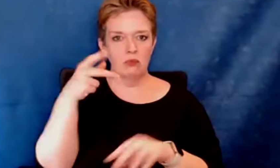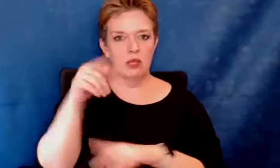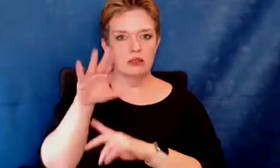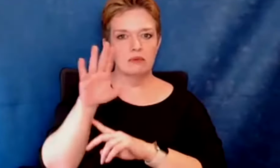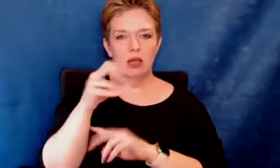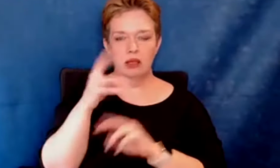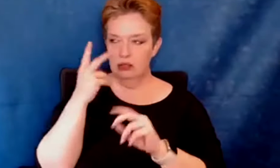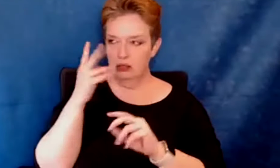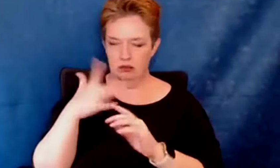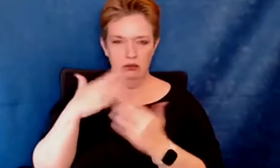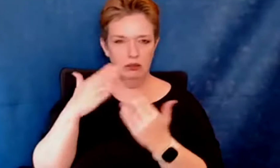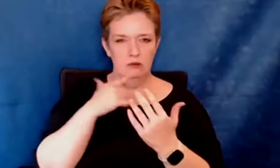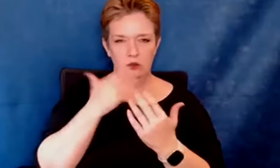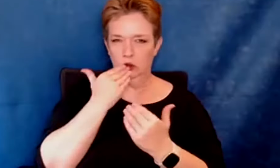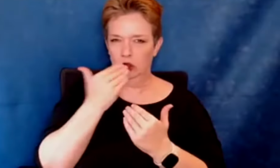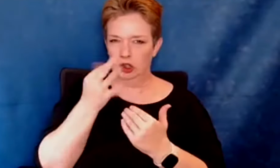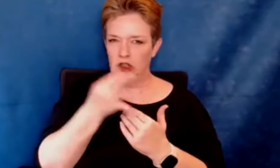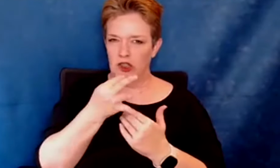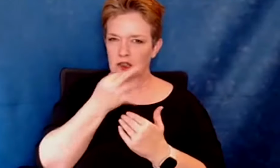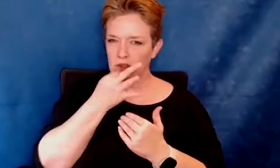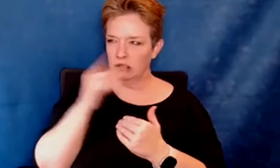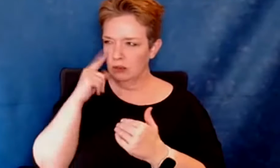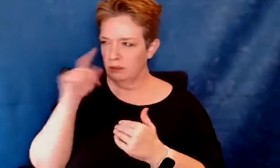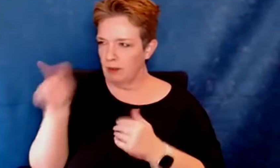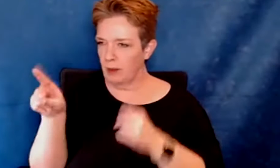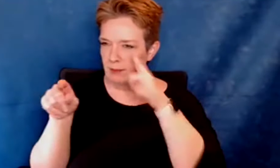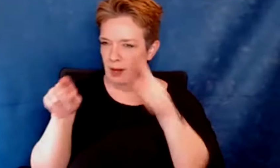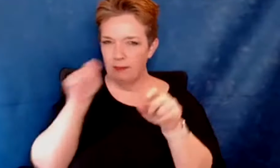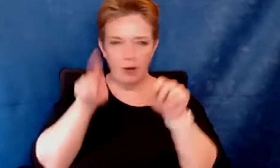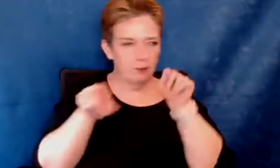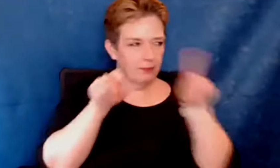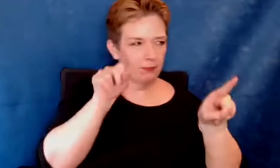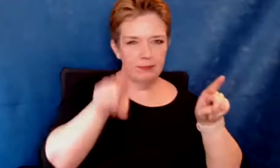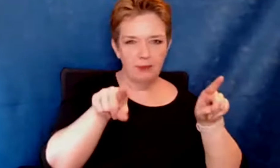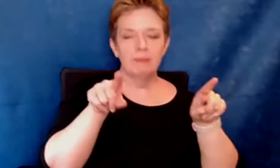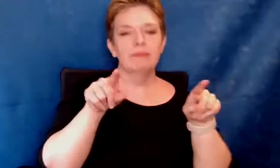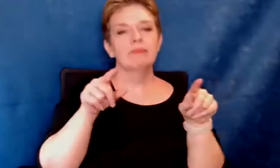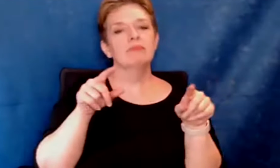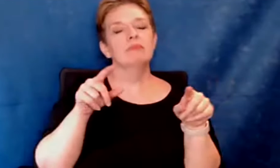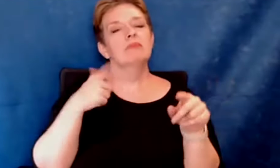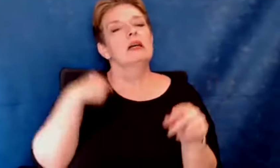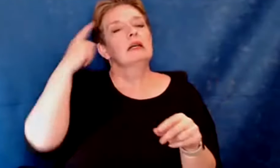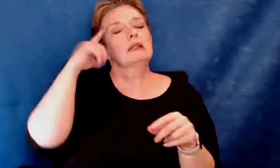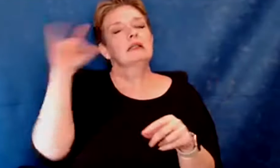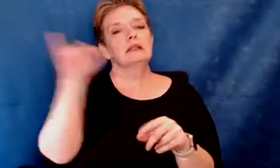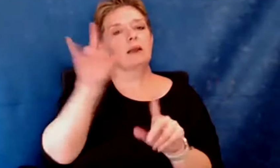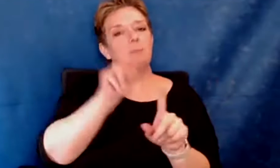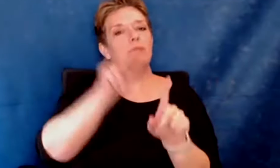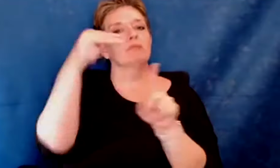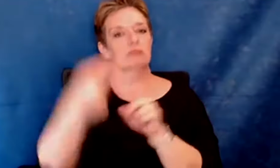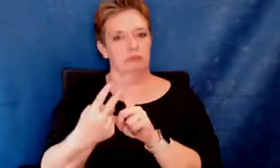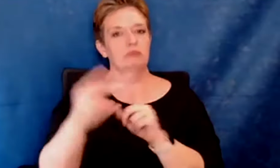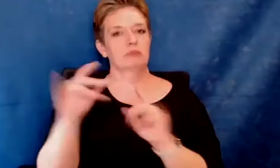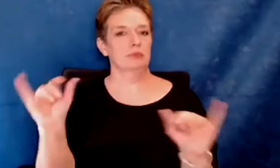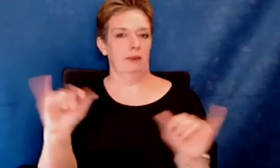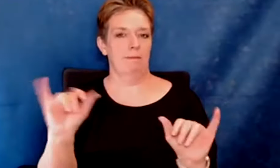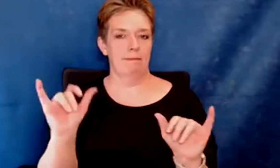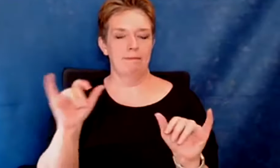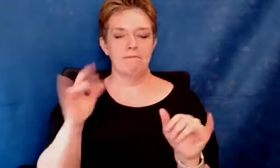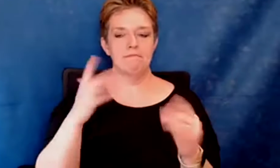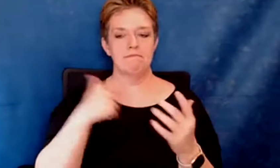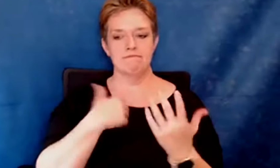was inhabiting. So I think in that same observational perspective, it led me to